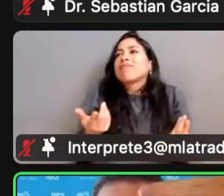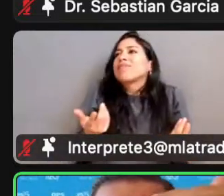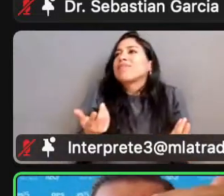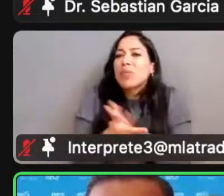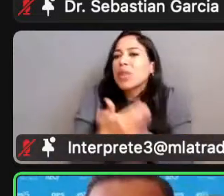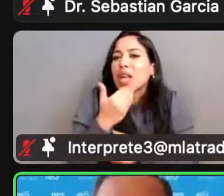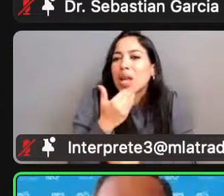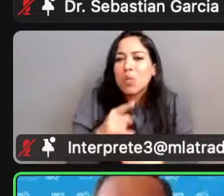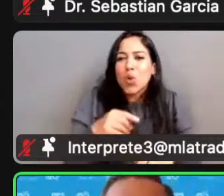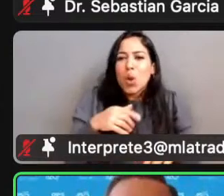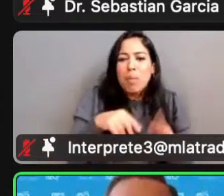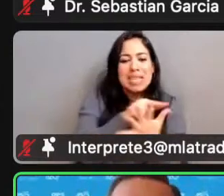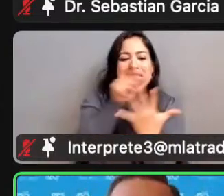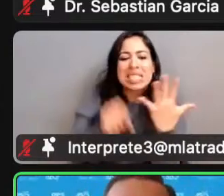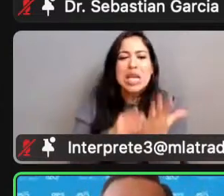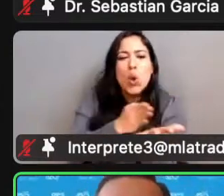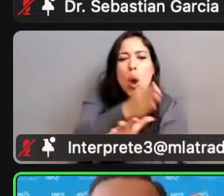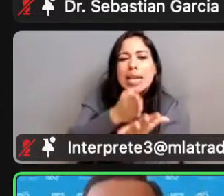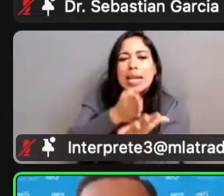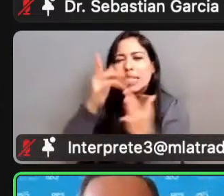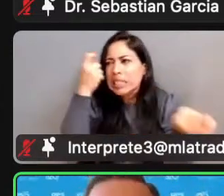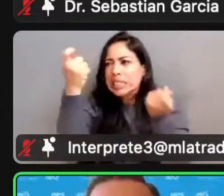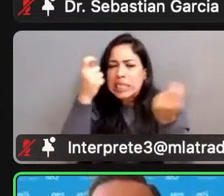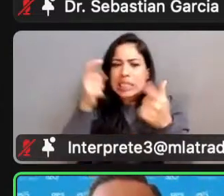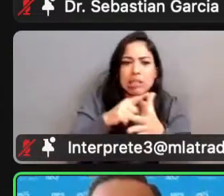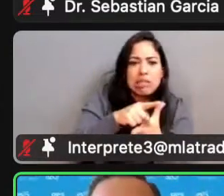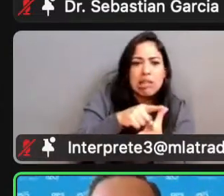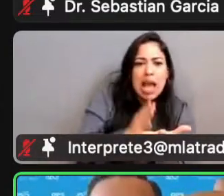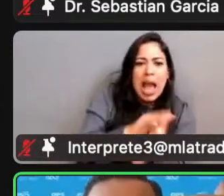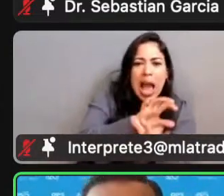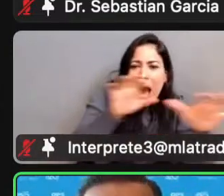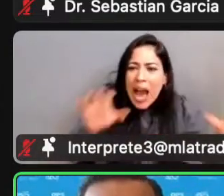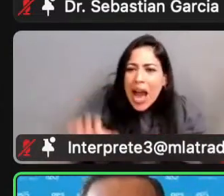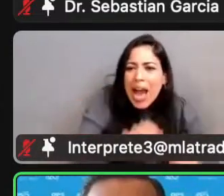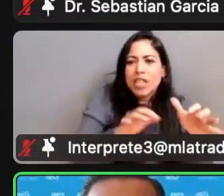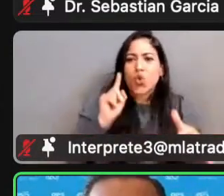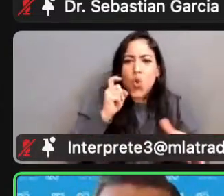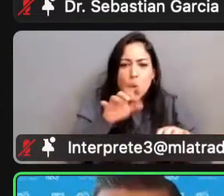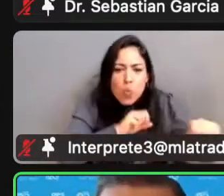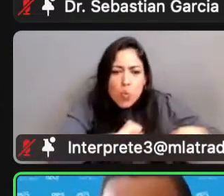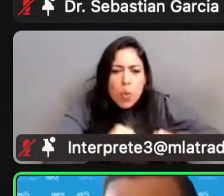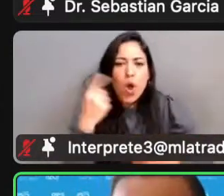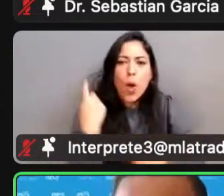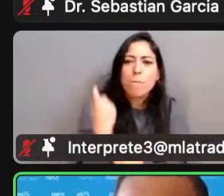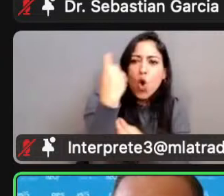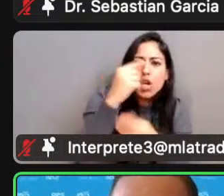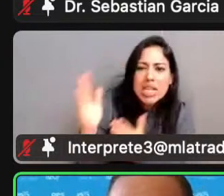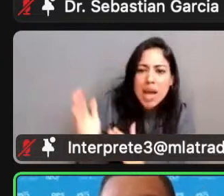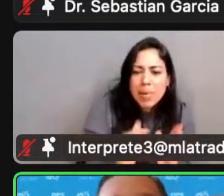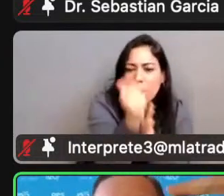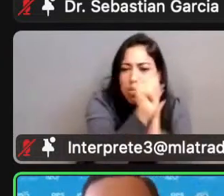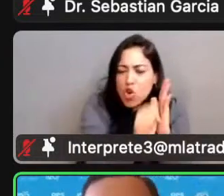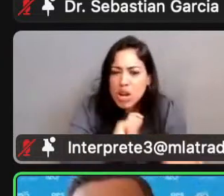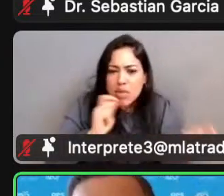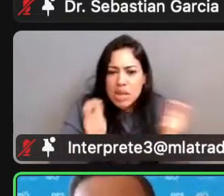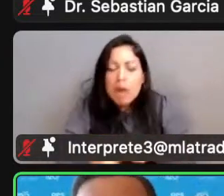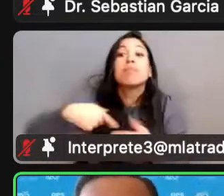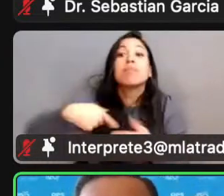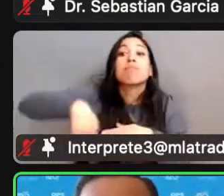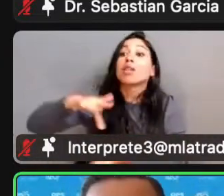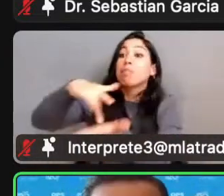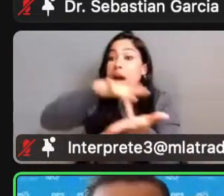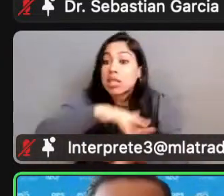It puts emphasis in 5 strategic lines: the intersectoral action, the reorientation of policies, the